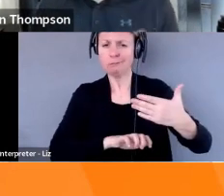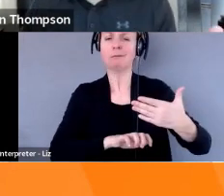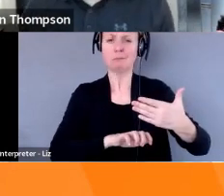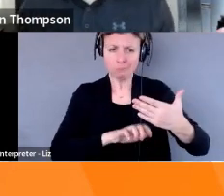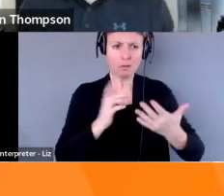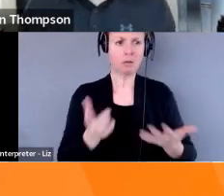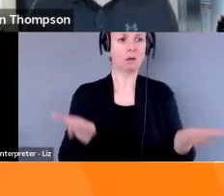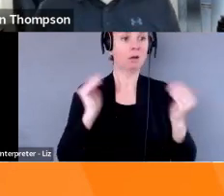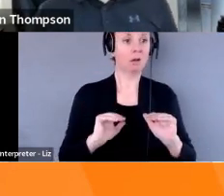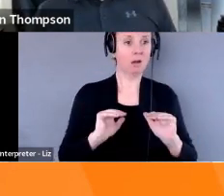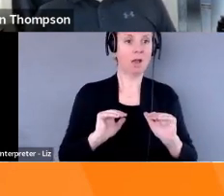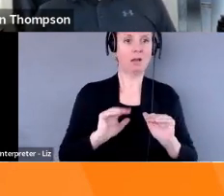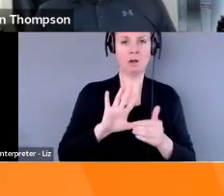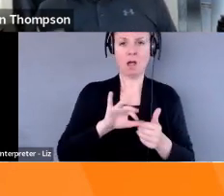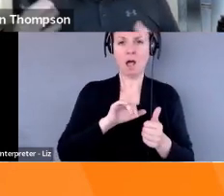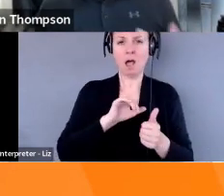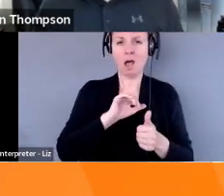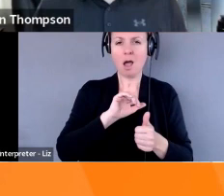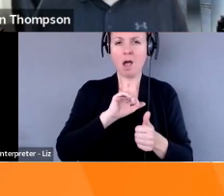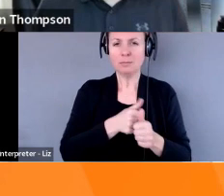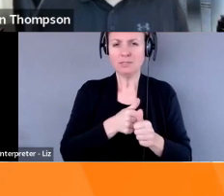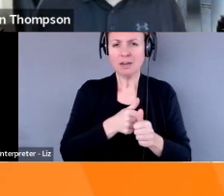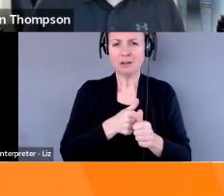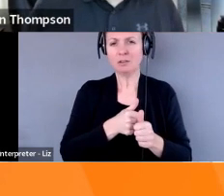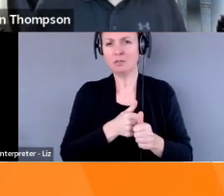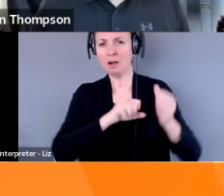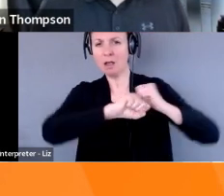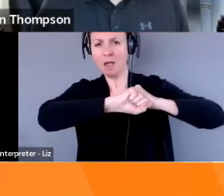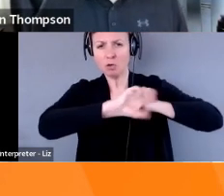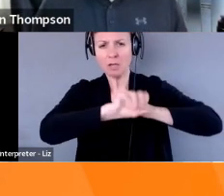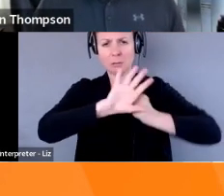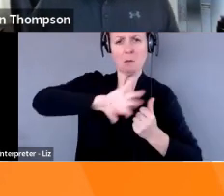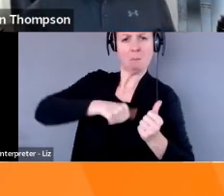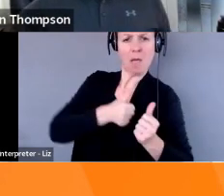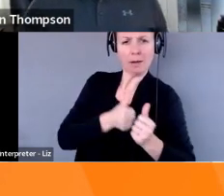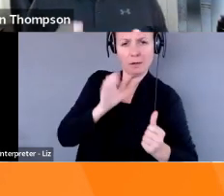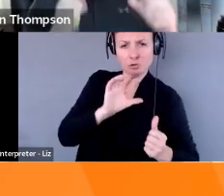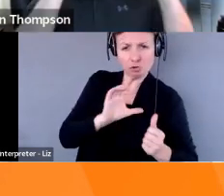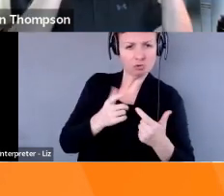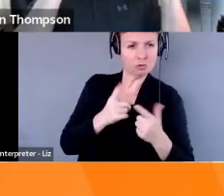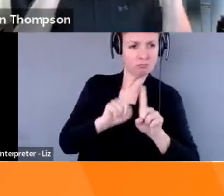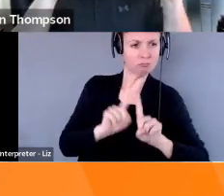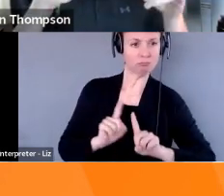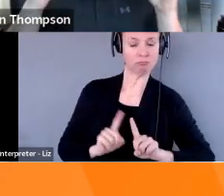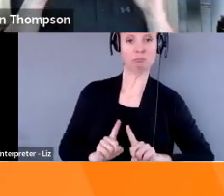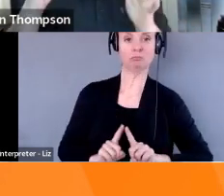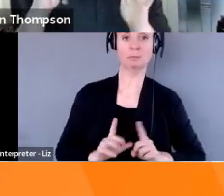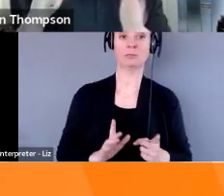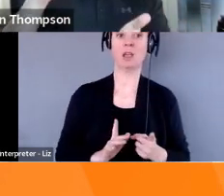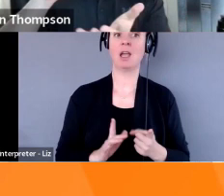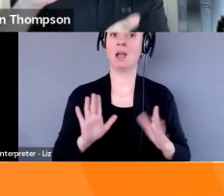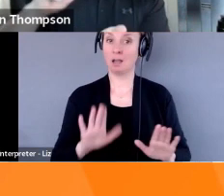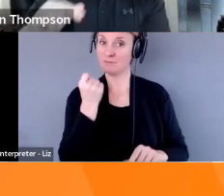And starts from $750. Reason I say starts from is because if you have one product with a